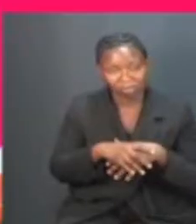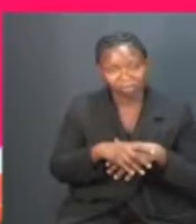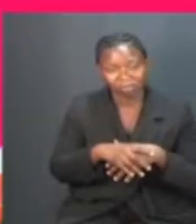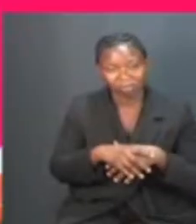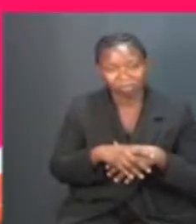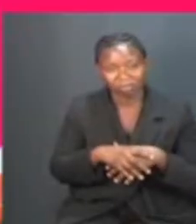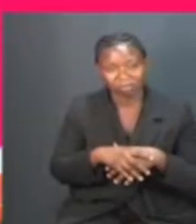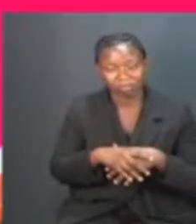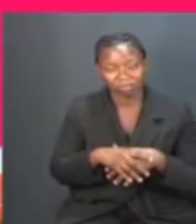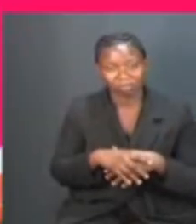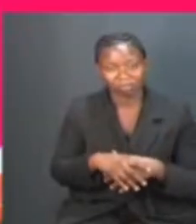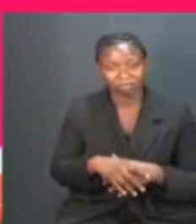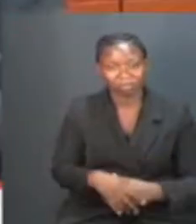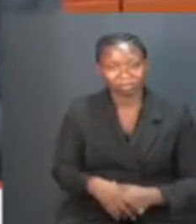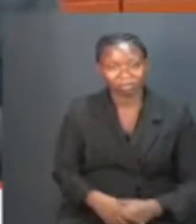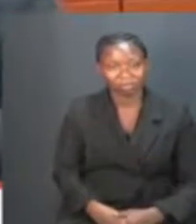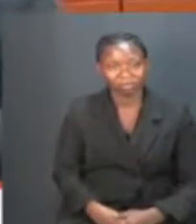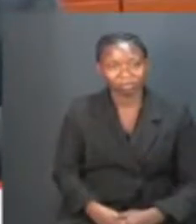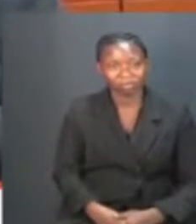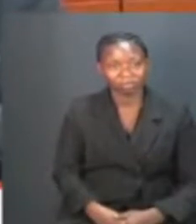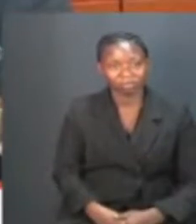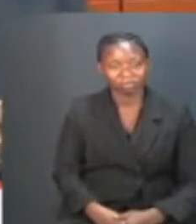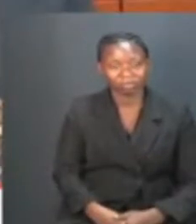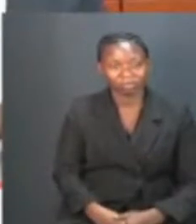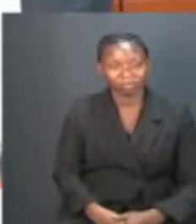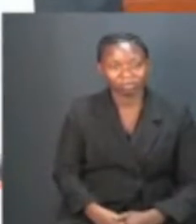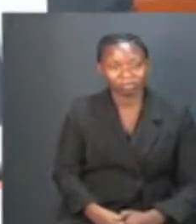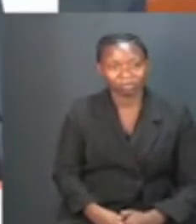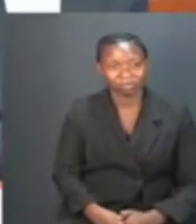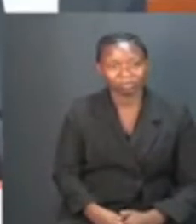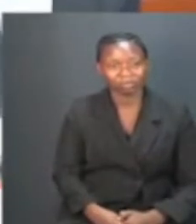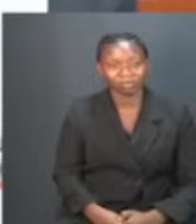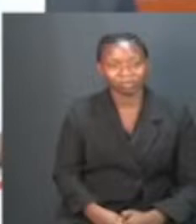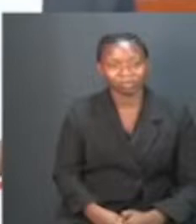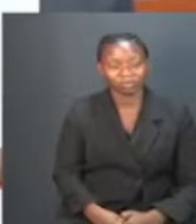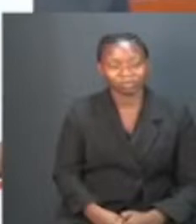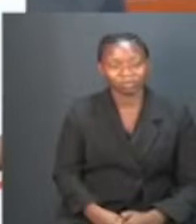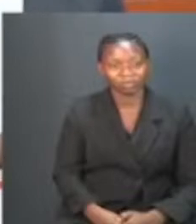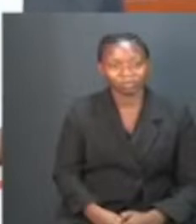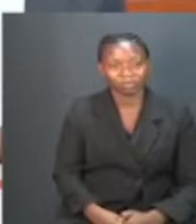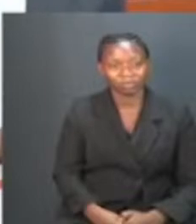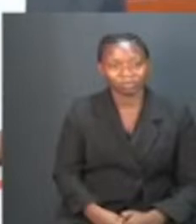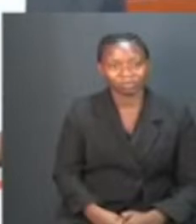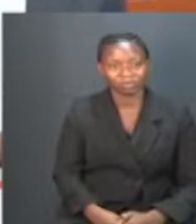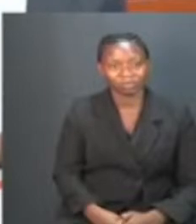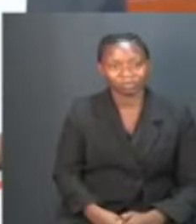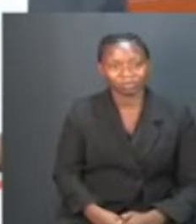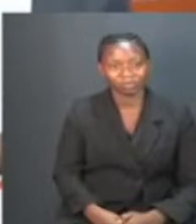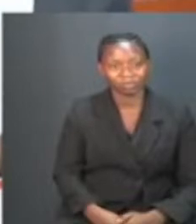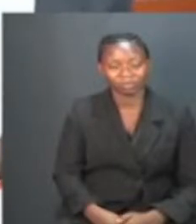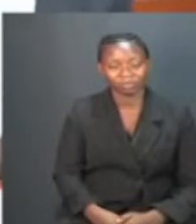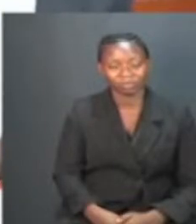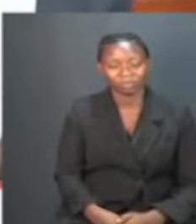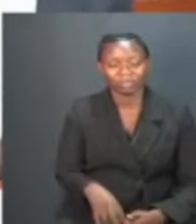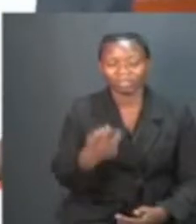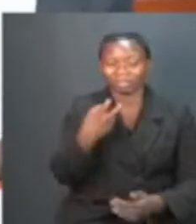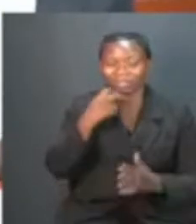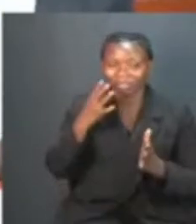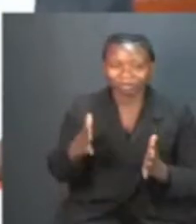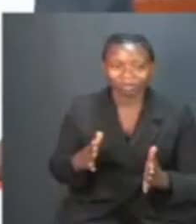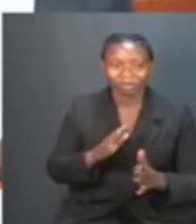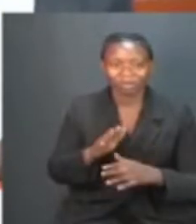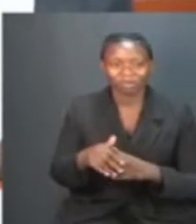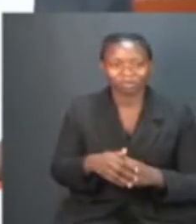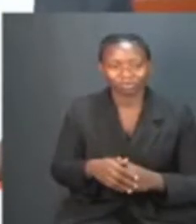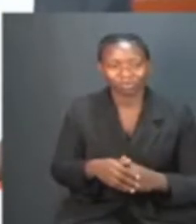have cited the said statement. Please. And have admitted same. Please speak for yourself. Don't Speaker, speak for me. We are supposed